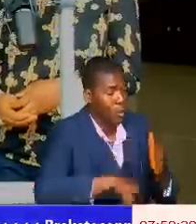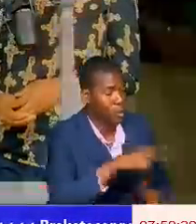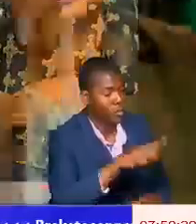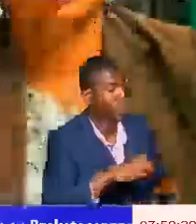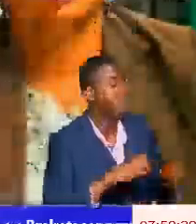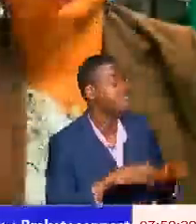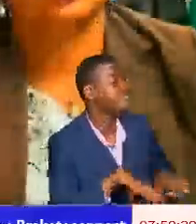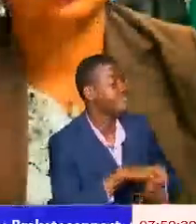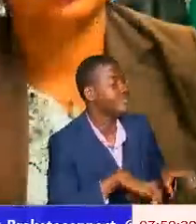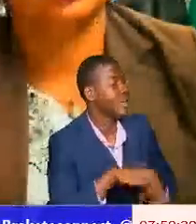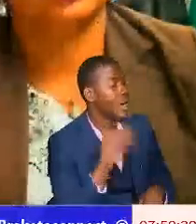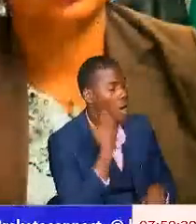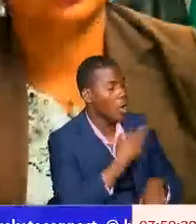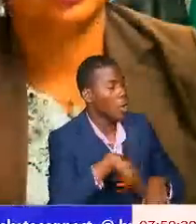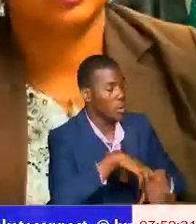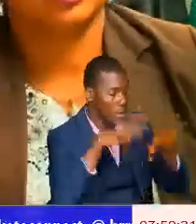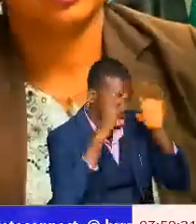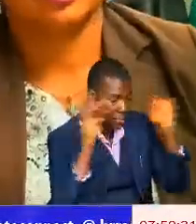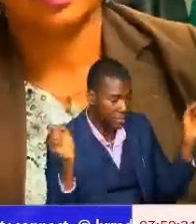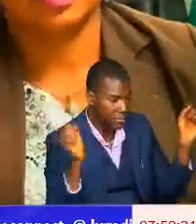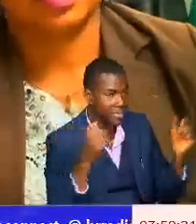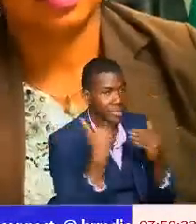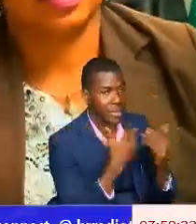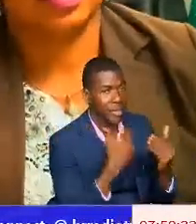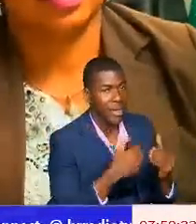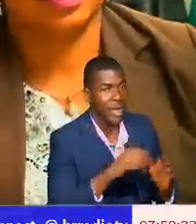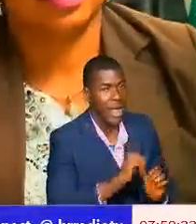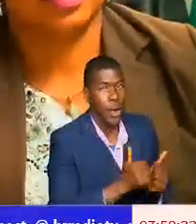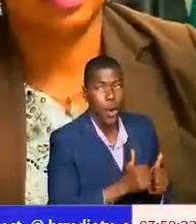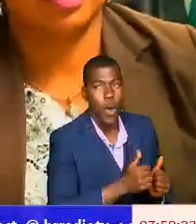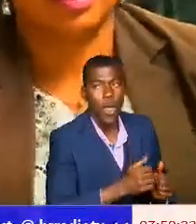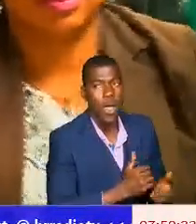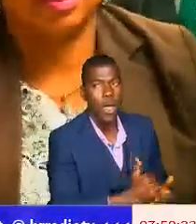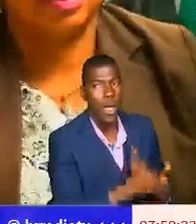president. As soon as they help us